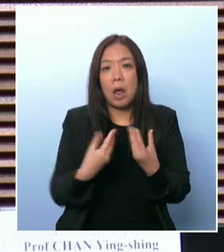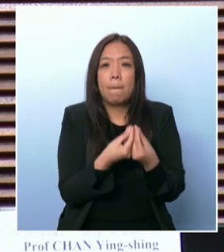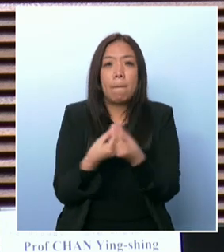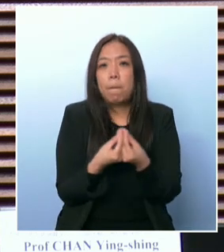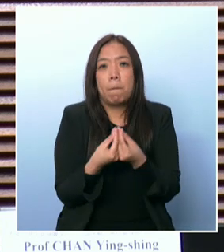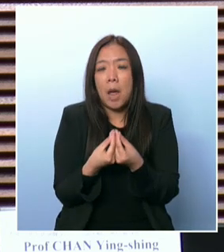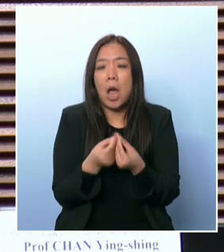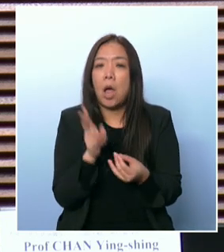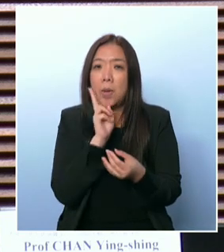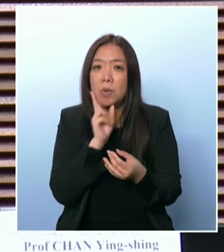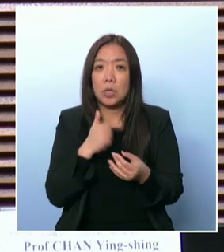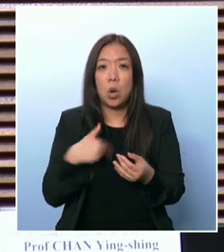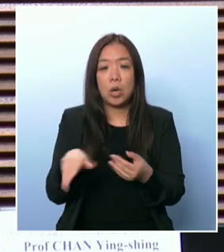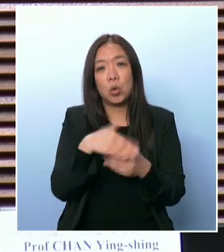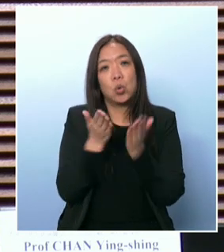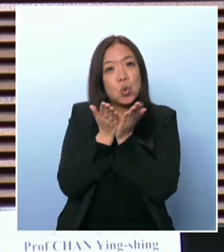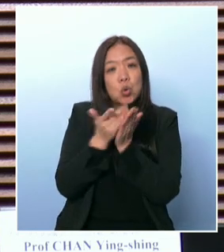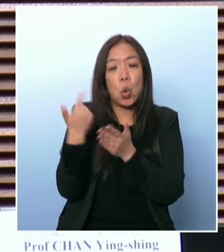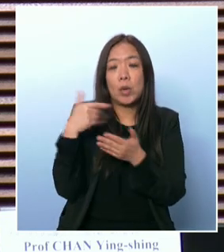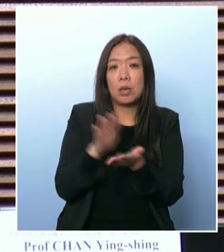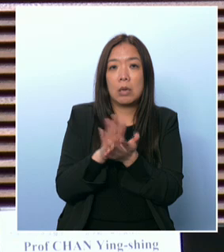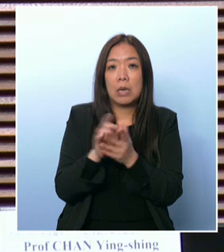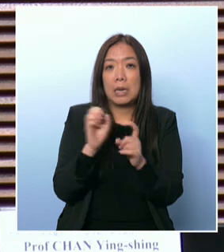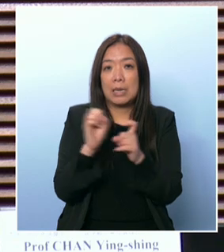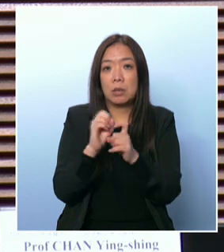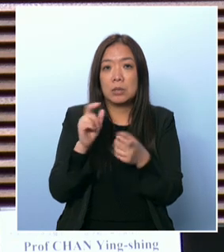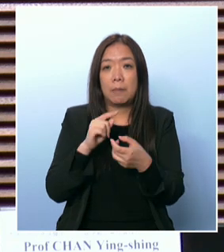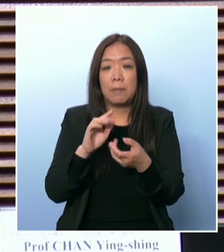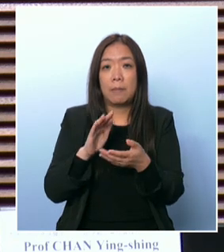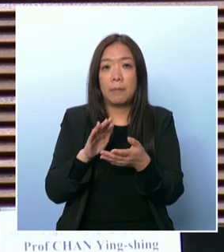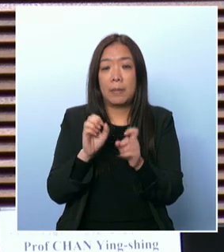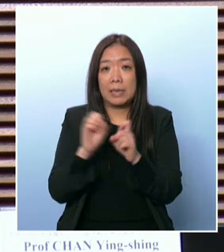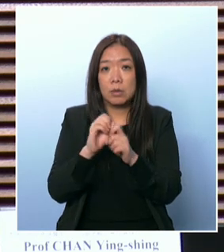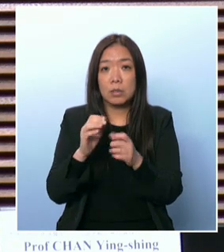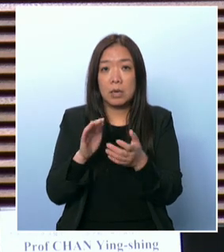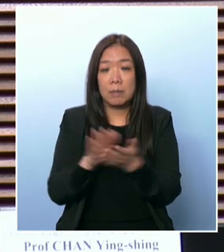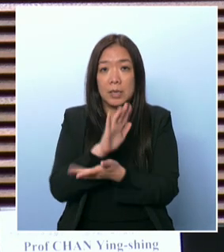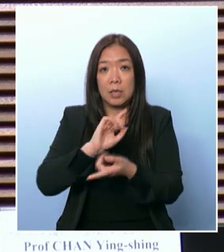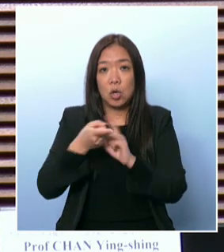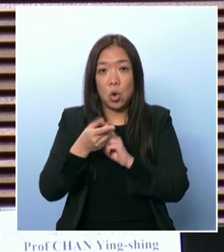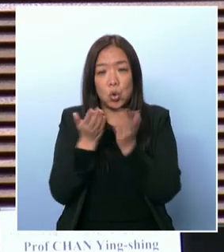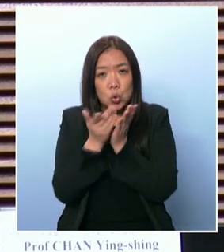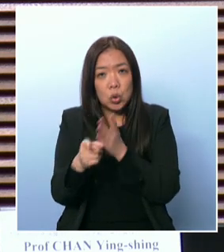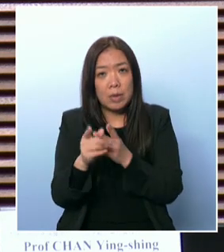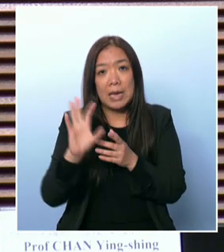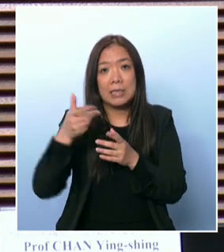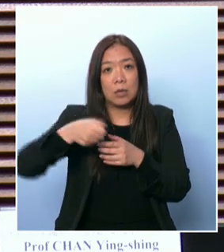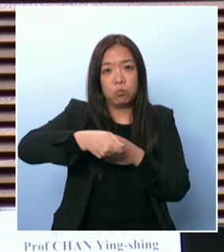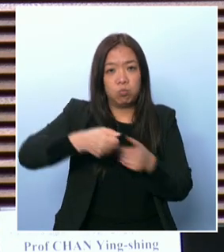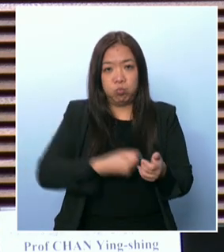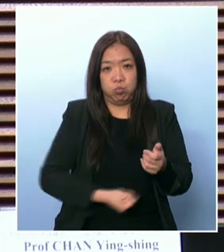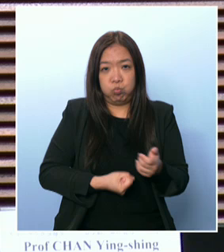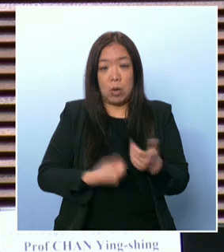Now, the Madam SHO residence is rather small. When I was studying in school in the 1990s, we did not